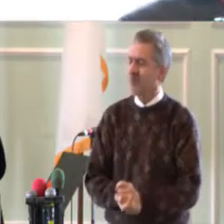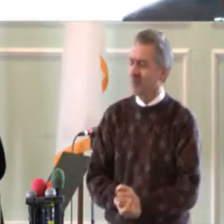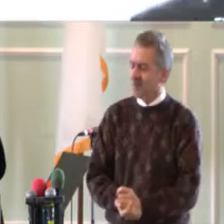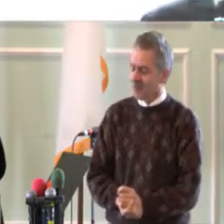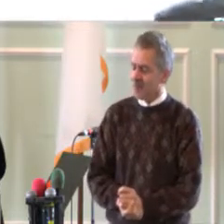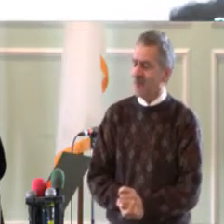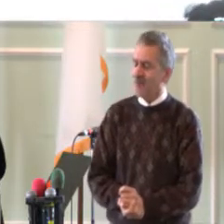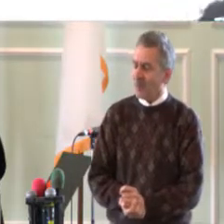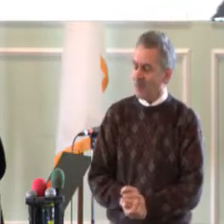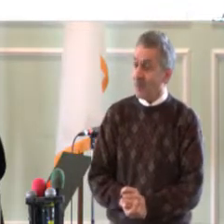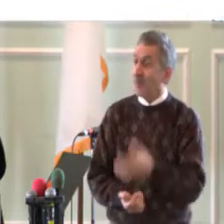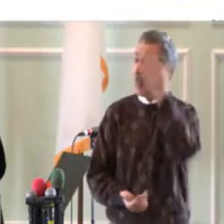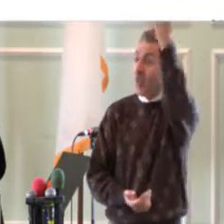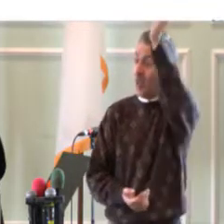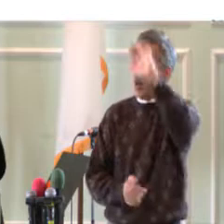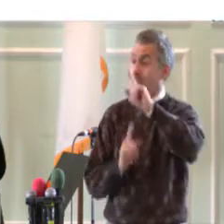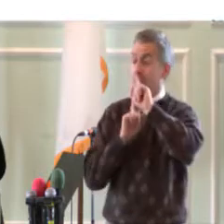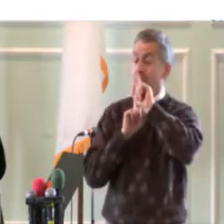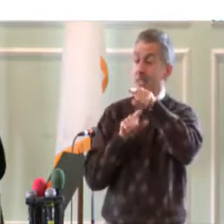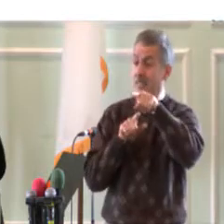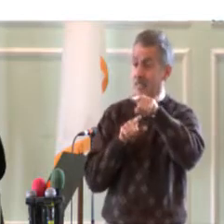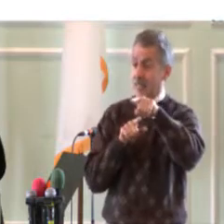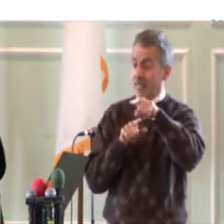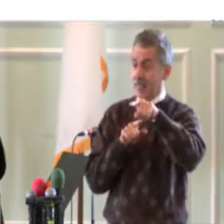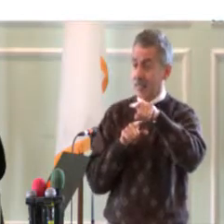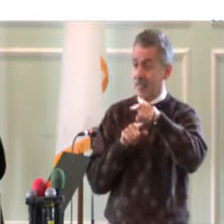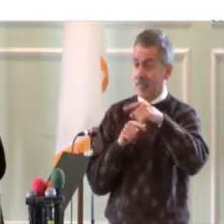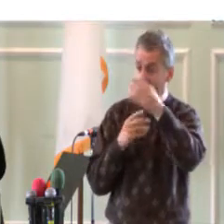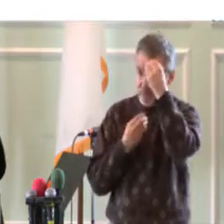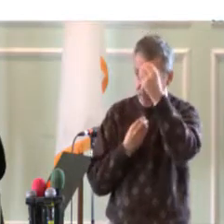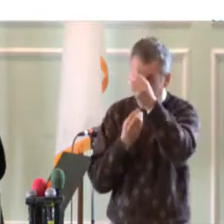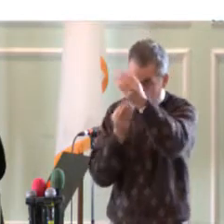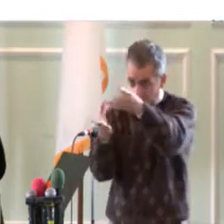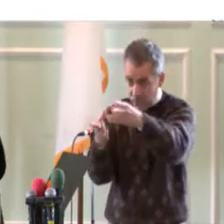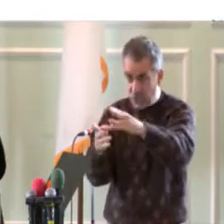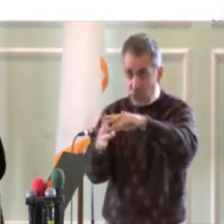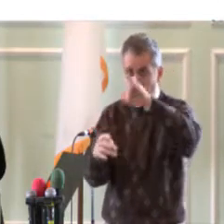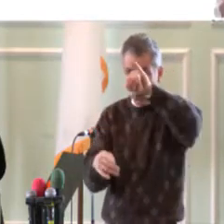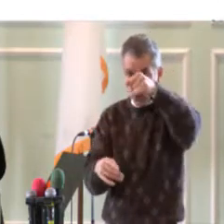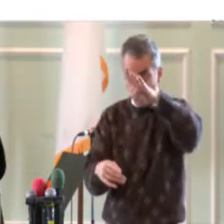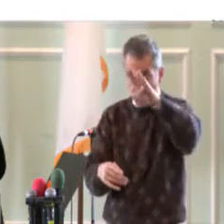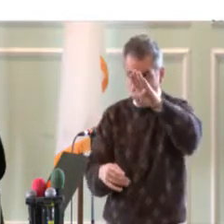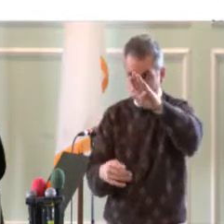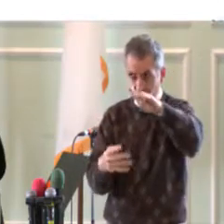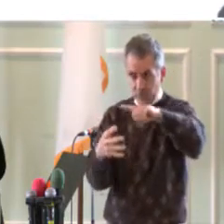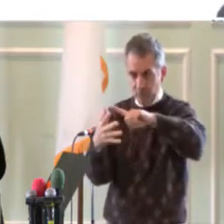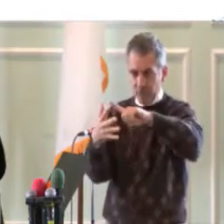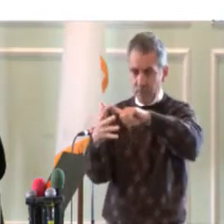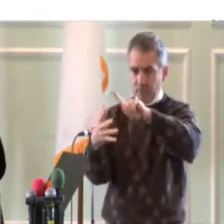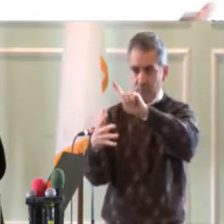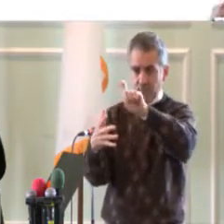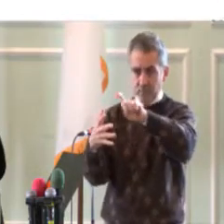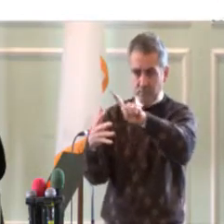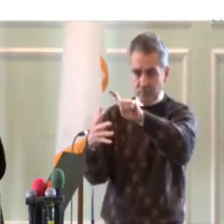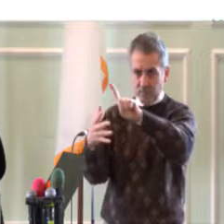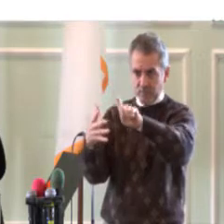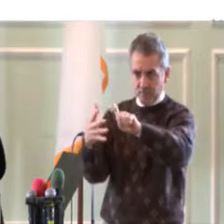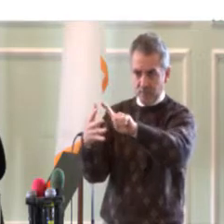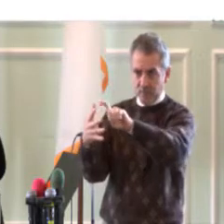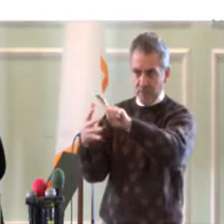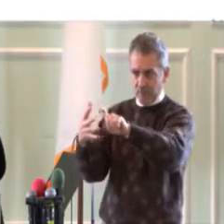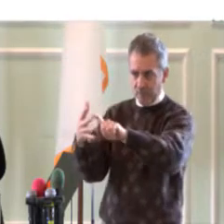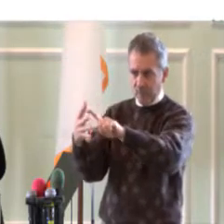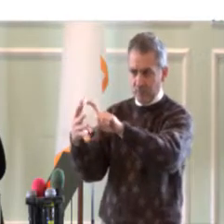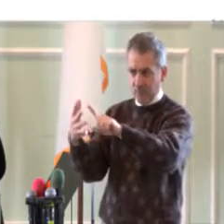So God speaks, and he's telling Job by asking these series of questions that he is the